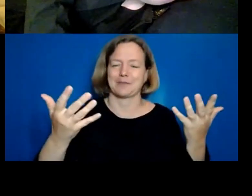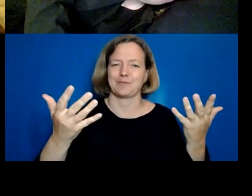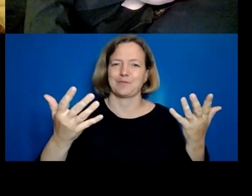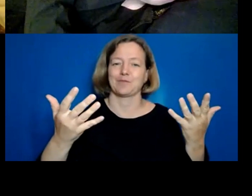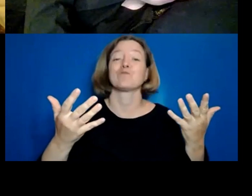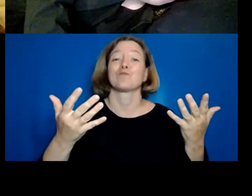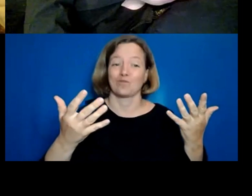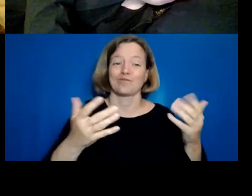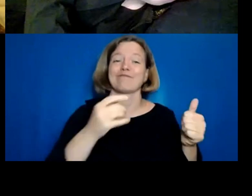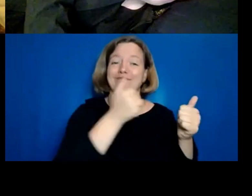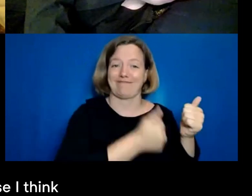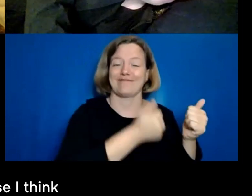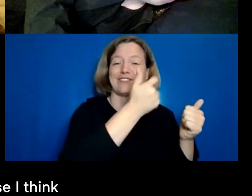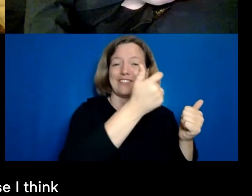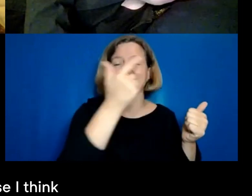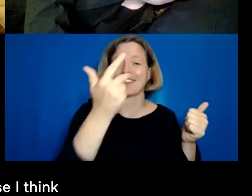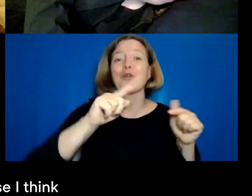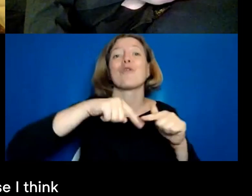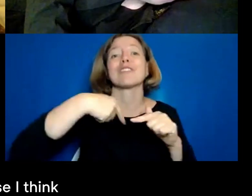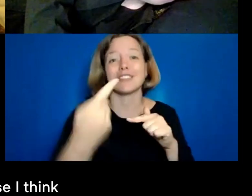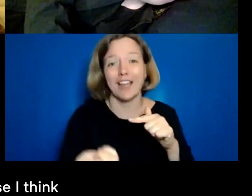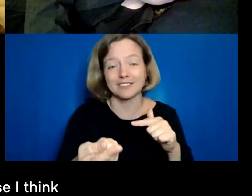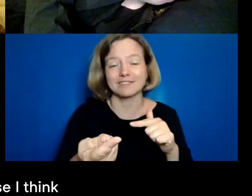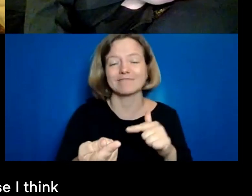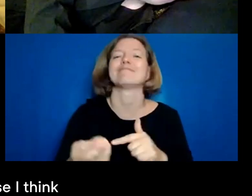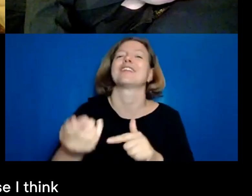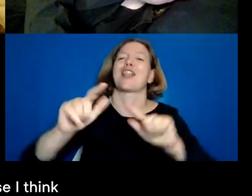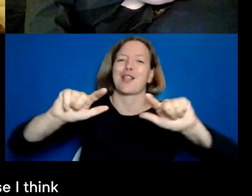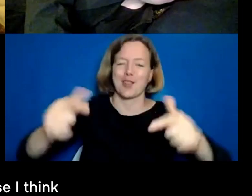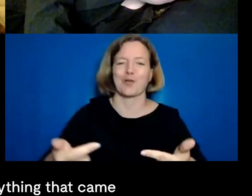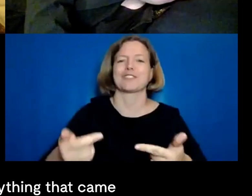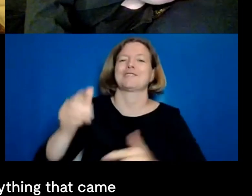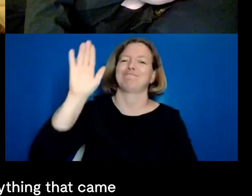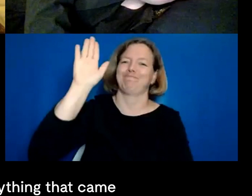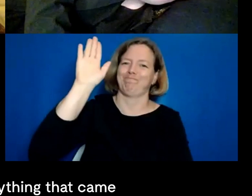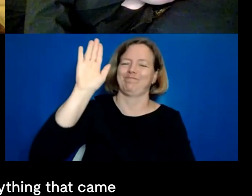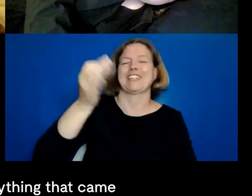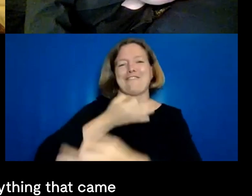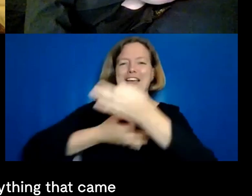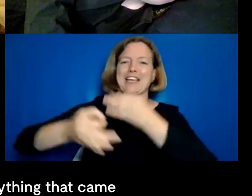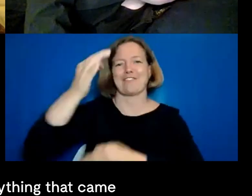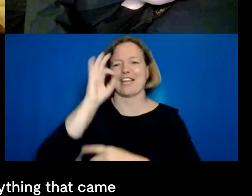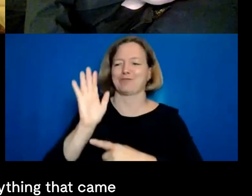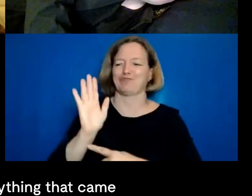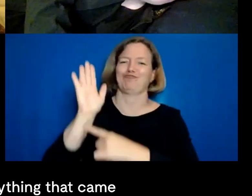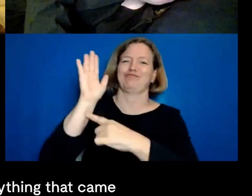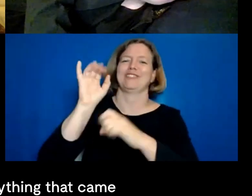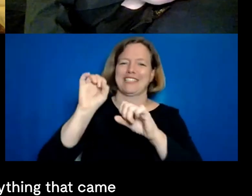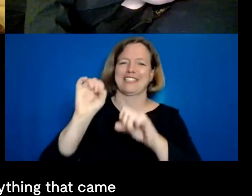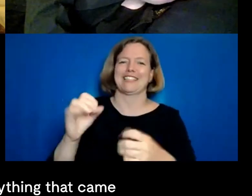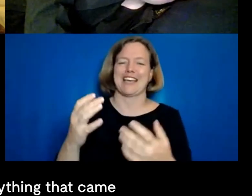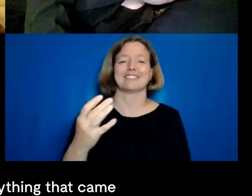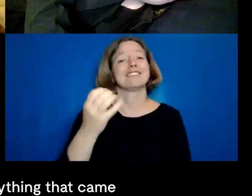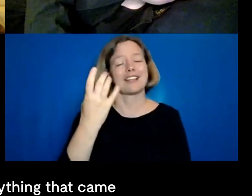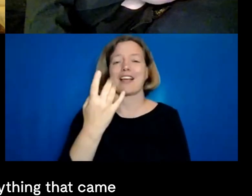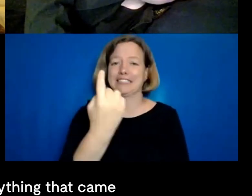to the audience, actually, because I think I would really like to hear from them if they have anything that